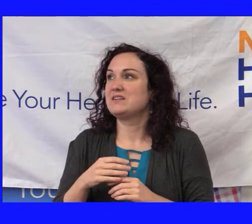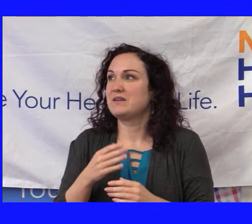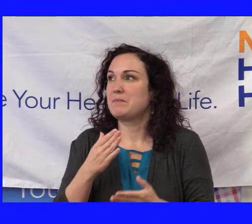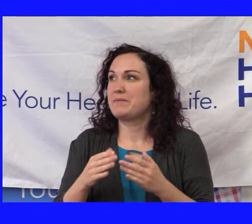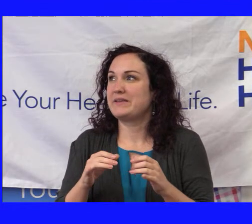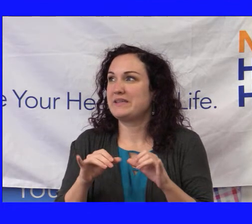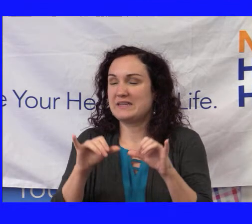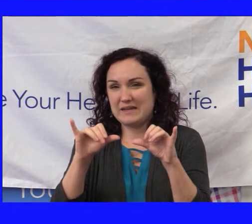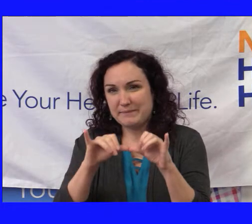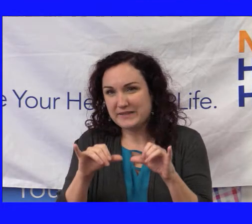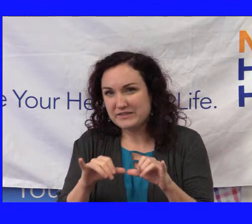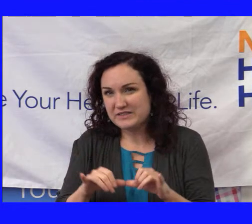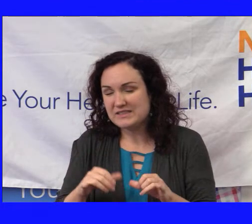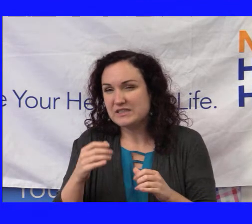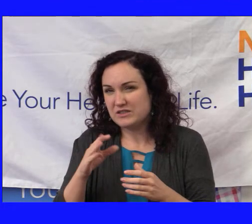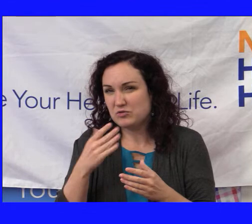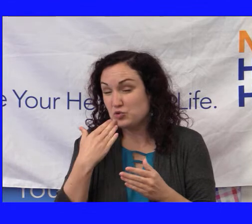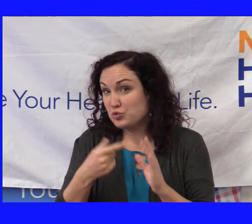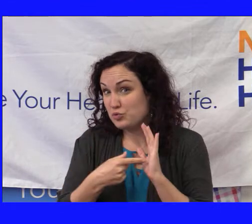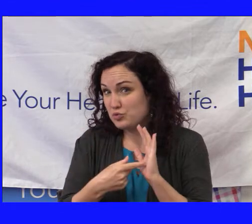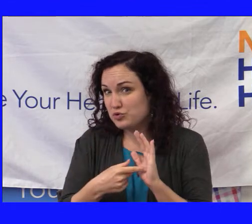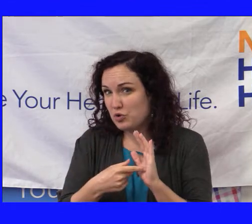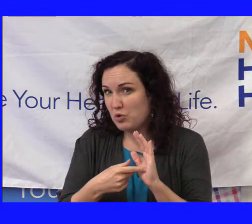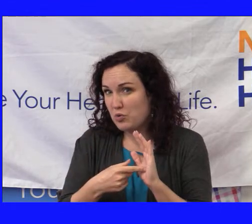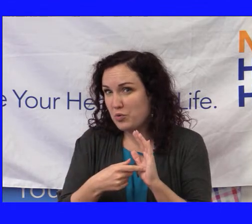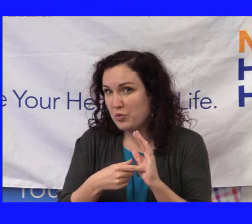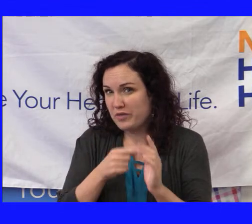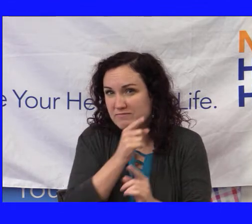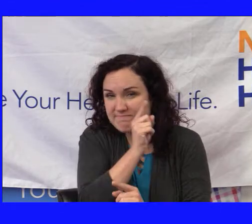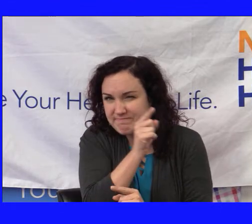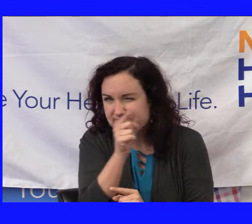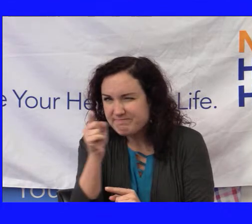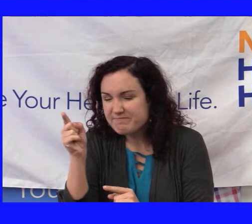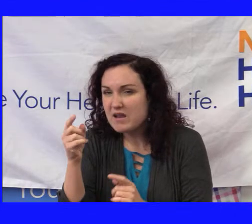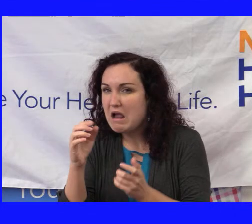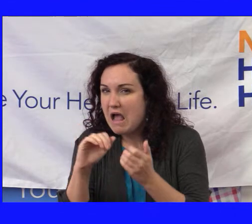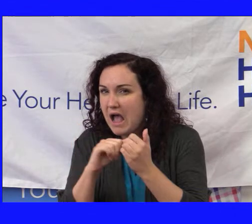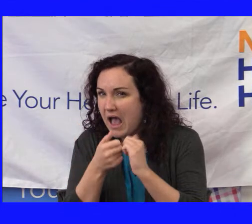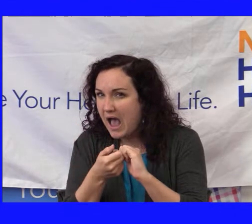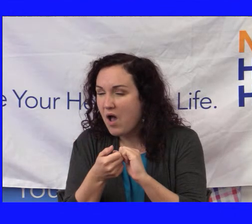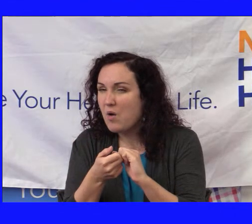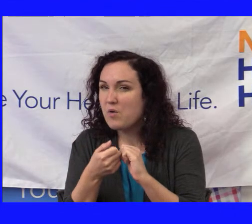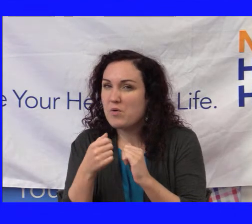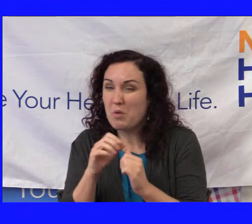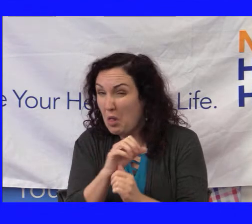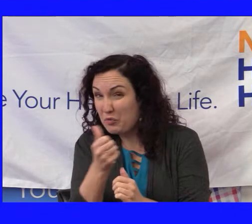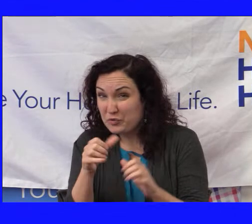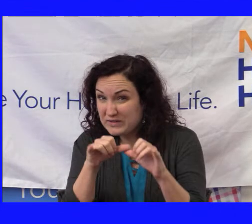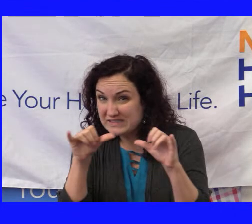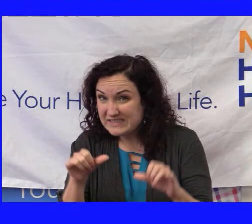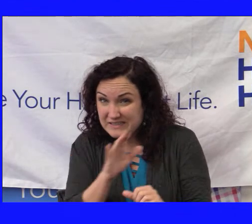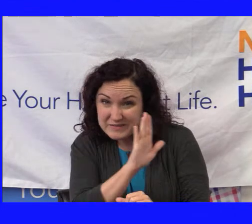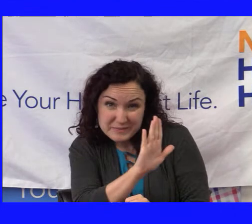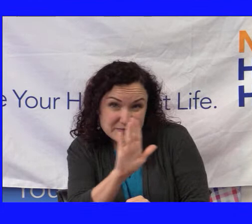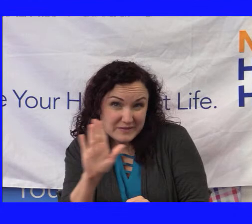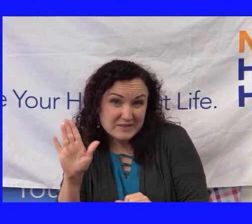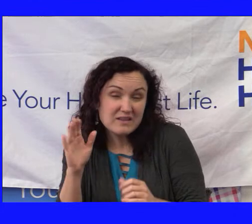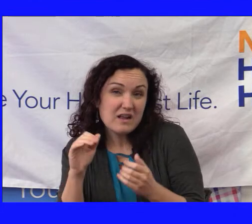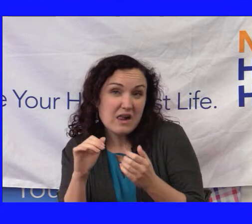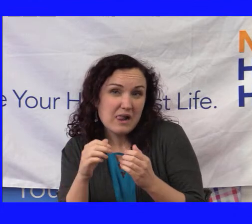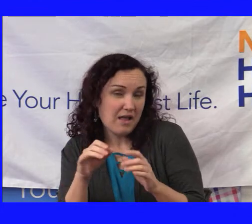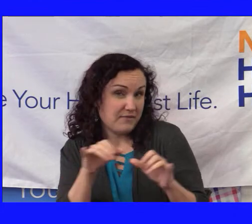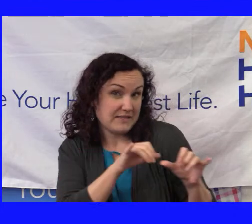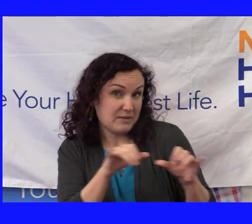it will be good to show the benchmarking. How other systems that have similar characteristics to